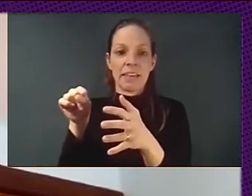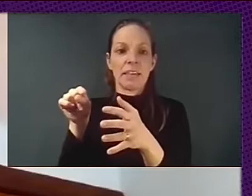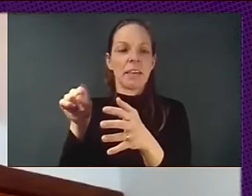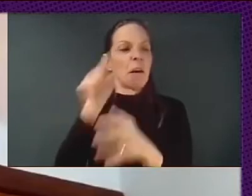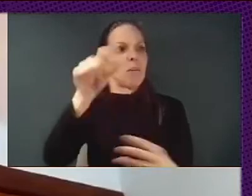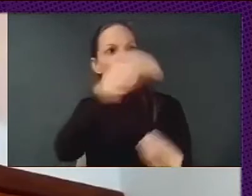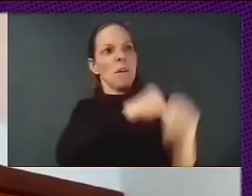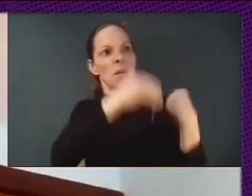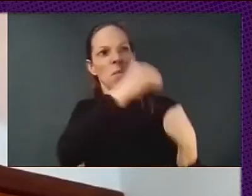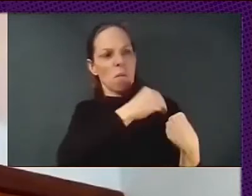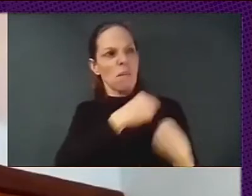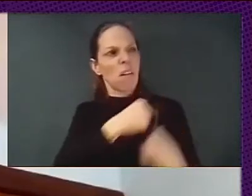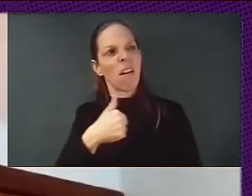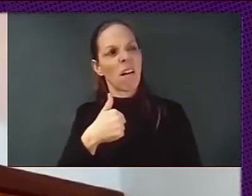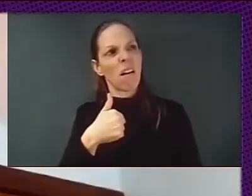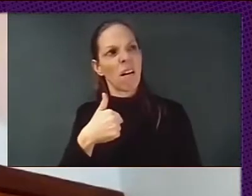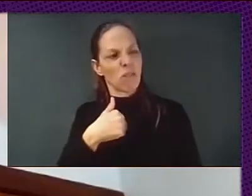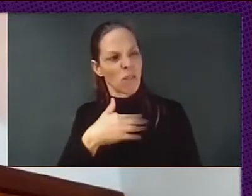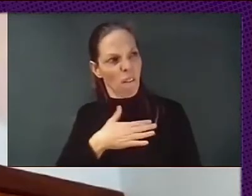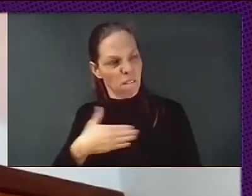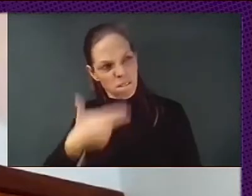sociology? Does that even make sense?